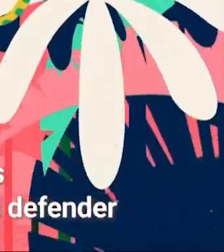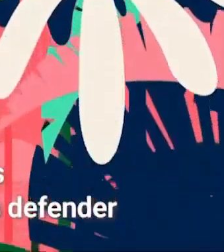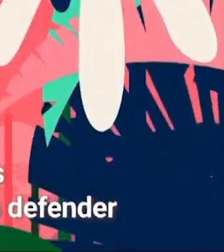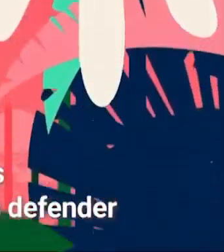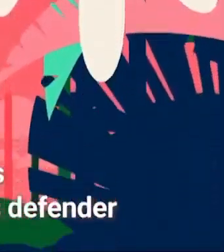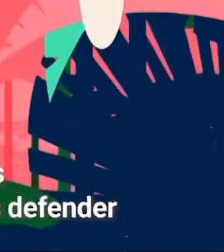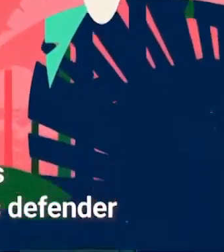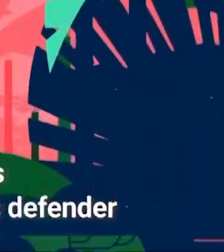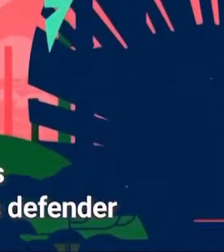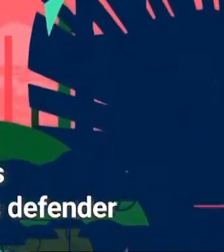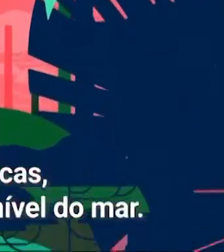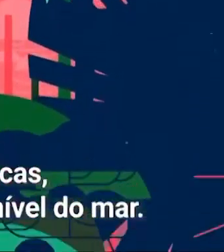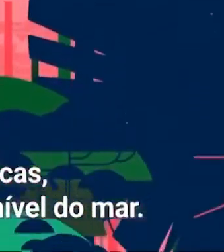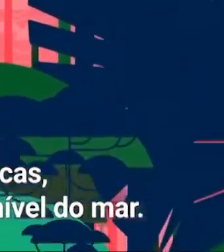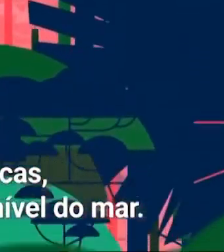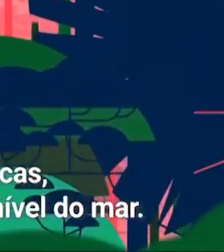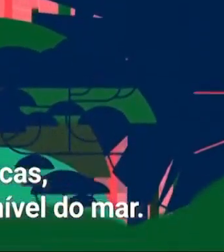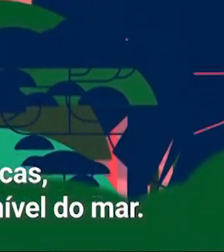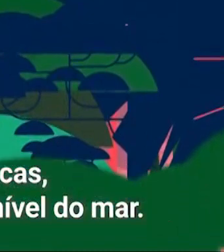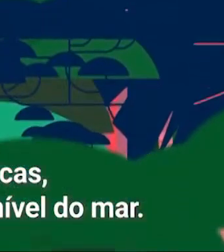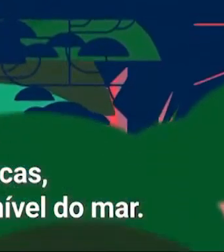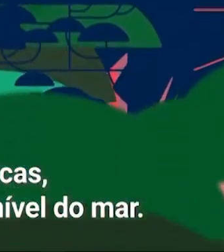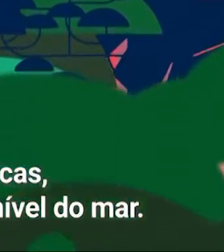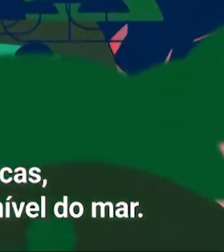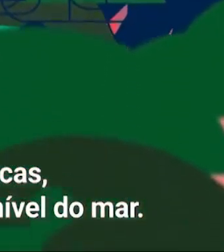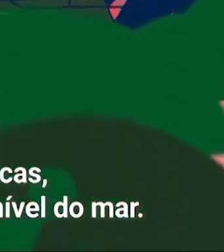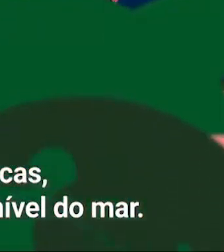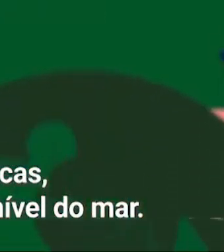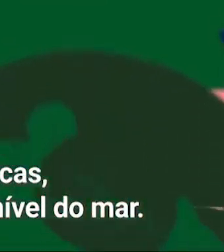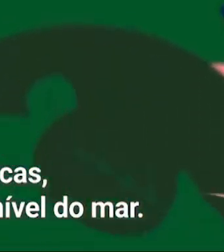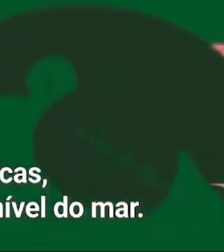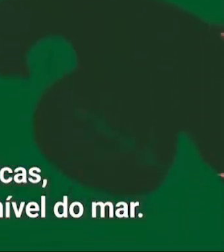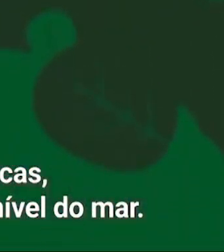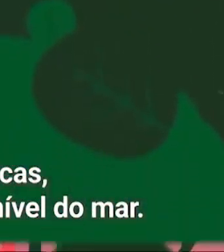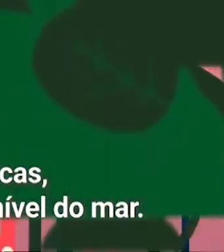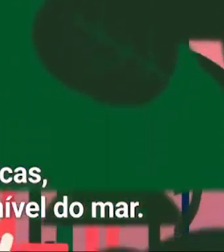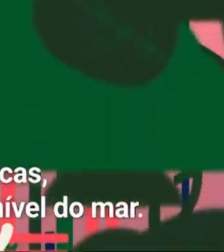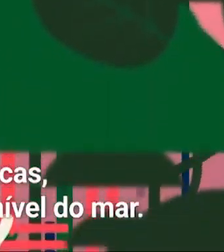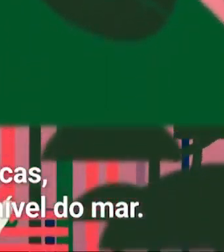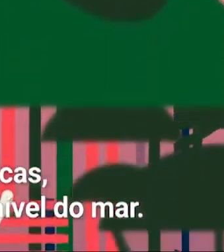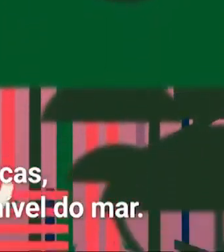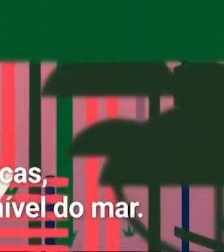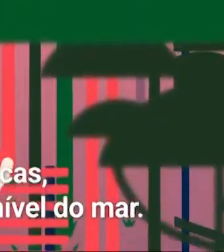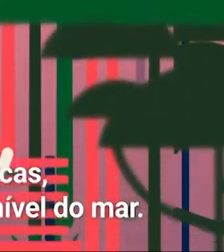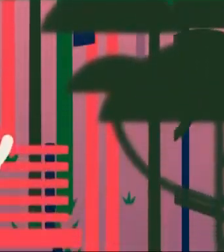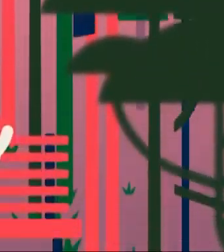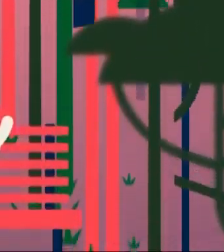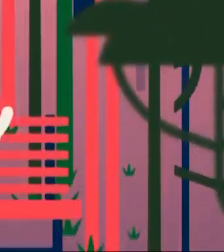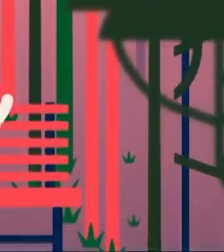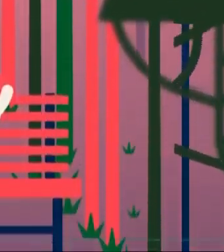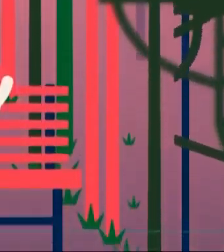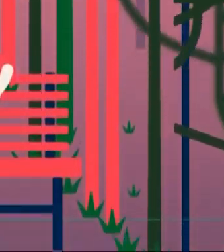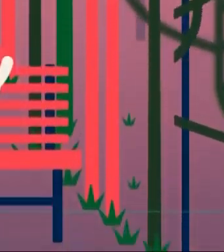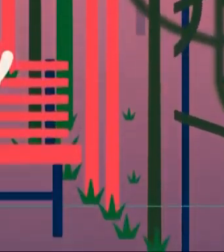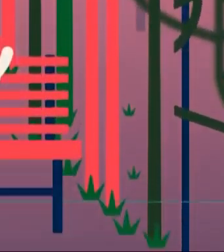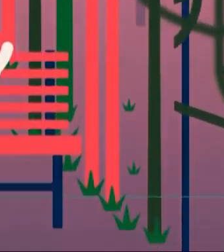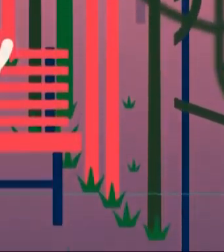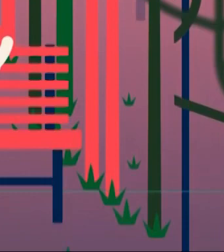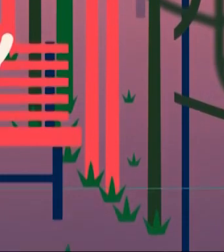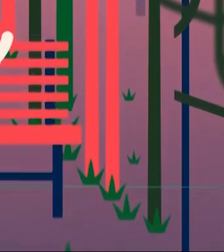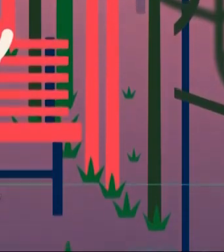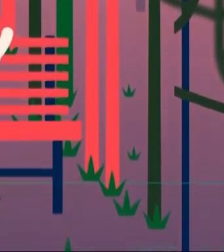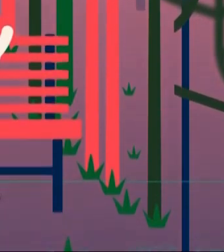nature can provide the best defenses against climate change impacts, including heat waves, drought, and rising sea levels. Here's